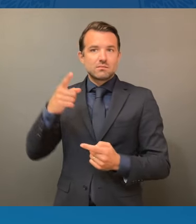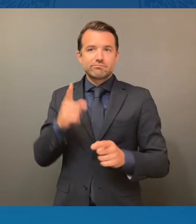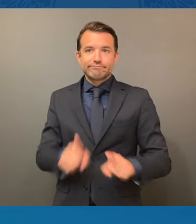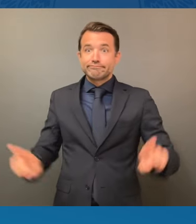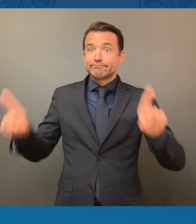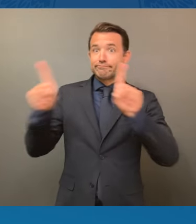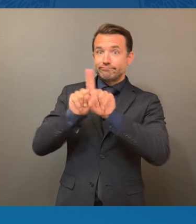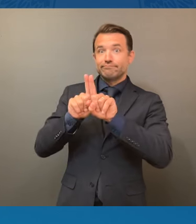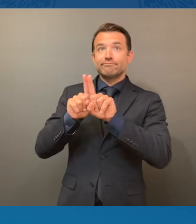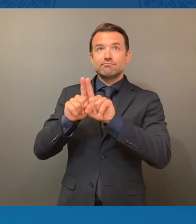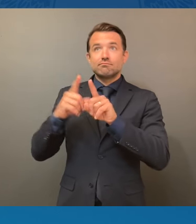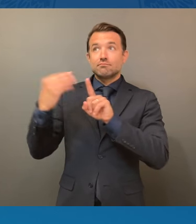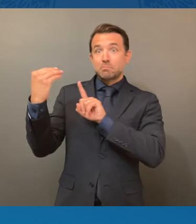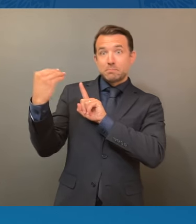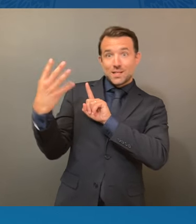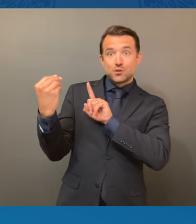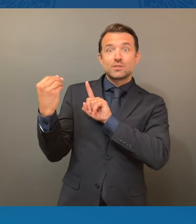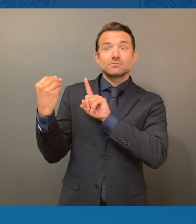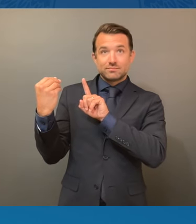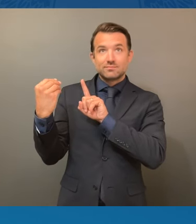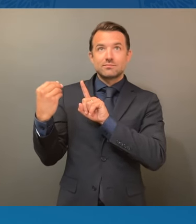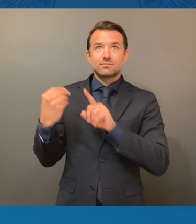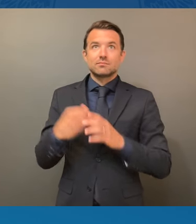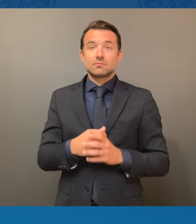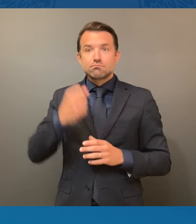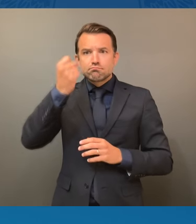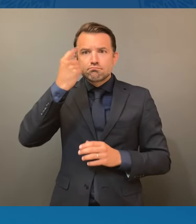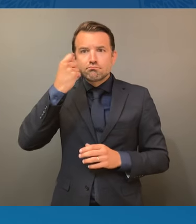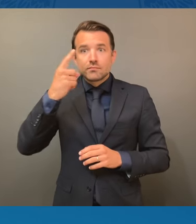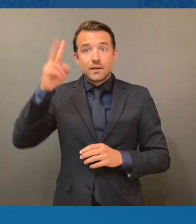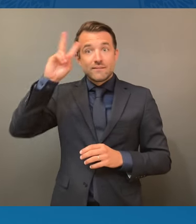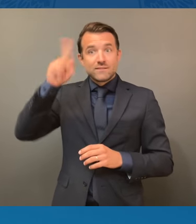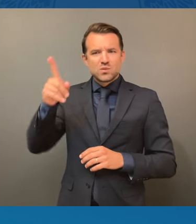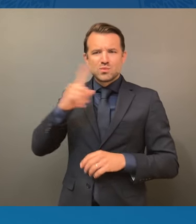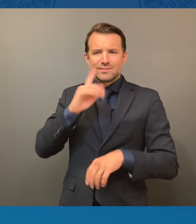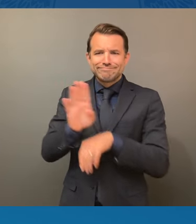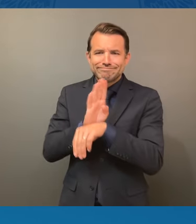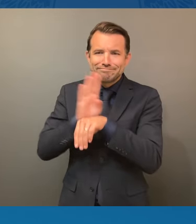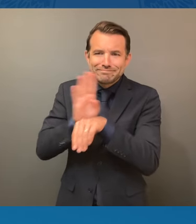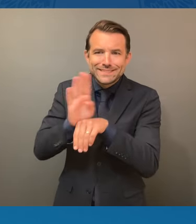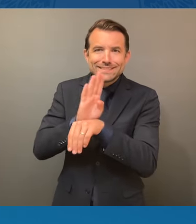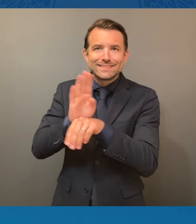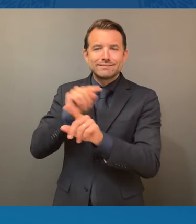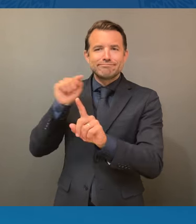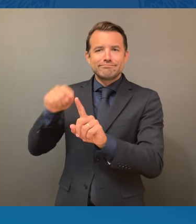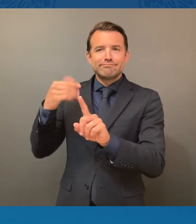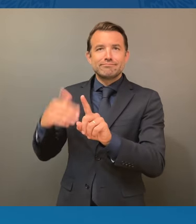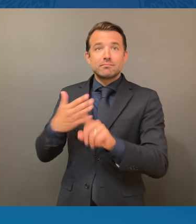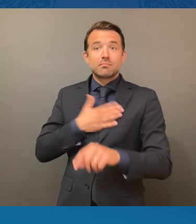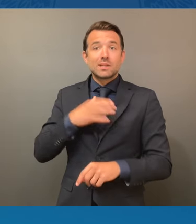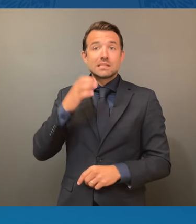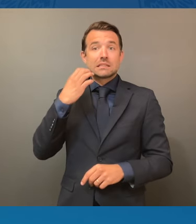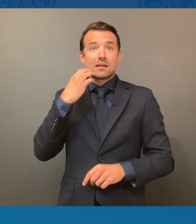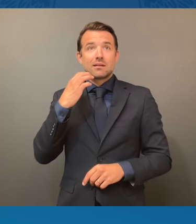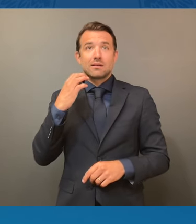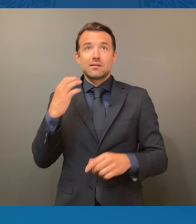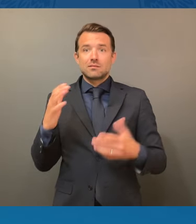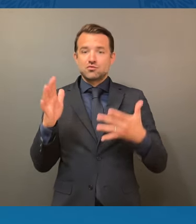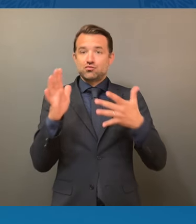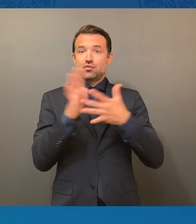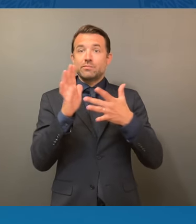of her busy schedule to talk to my cousin, who is a rising sophomore at American University. The Vice President reminded